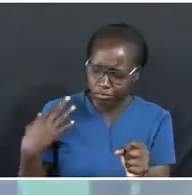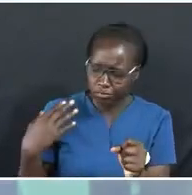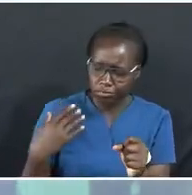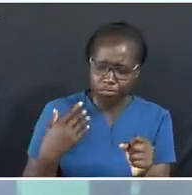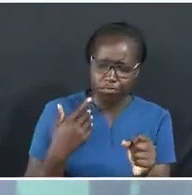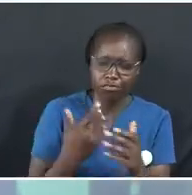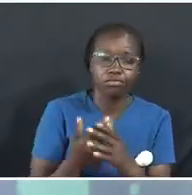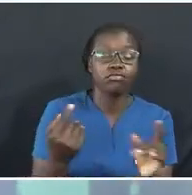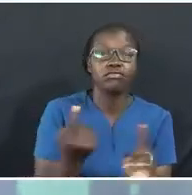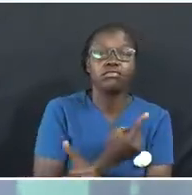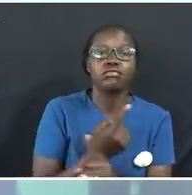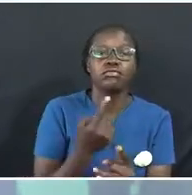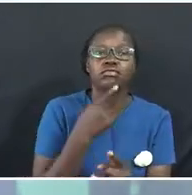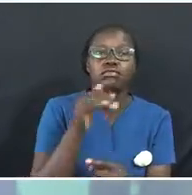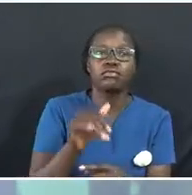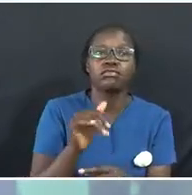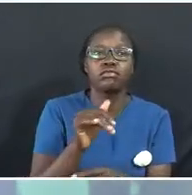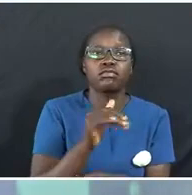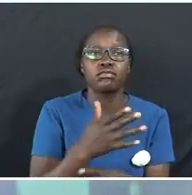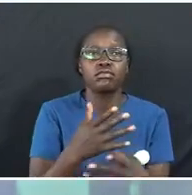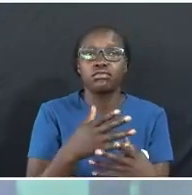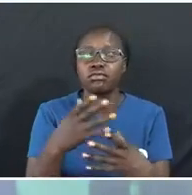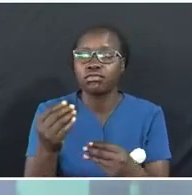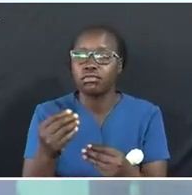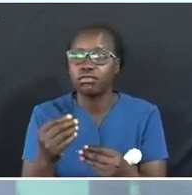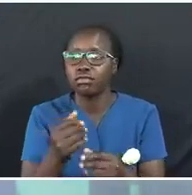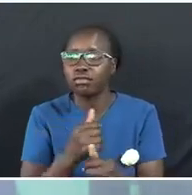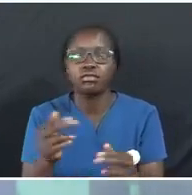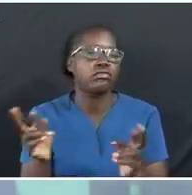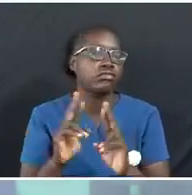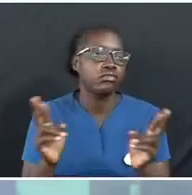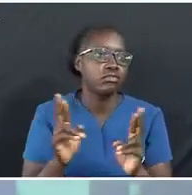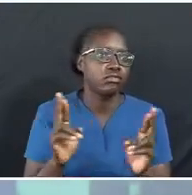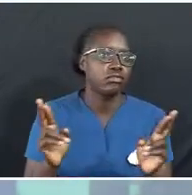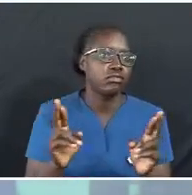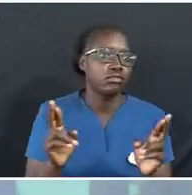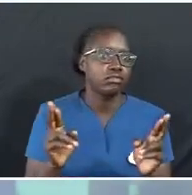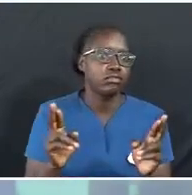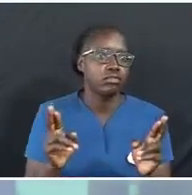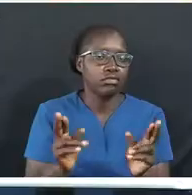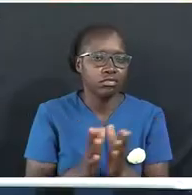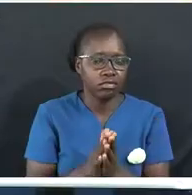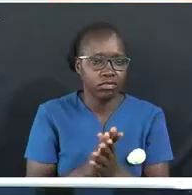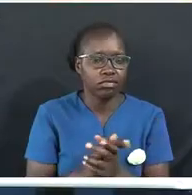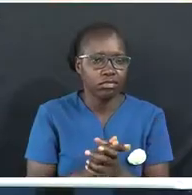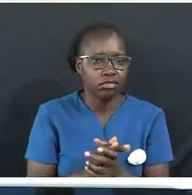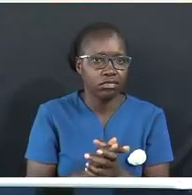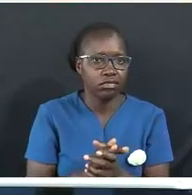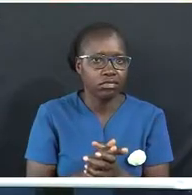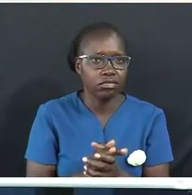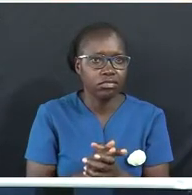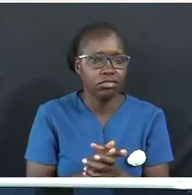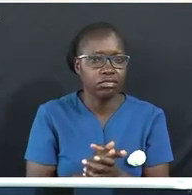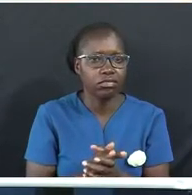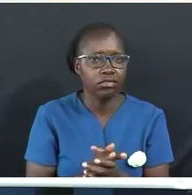a difference so that at least the owner can sympathize and say, you came late, but at least you have done some job.